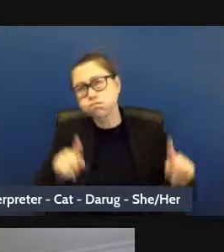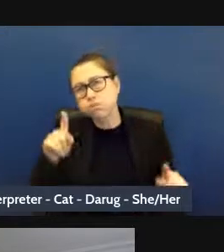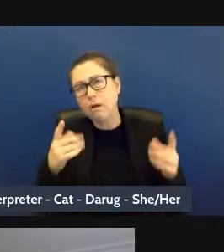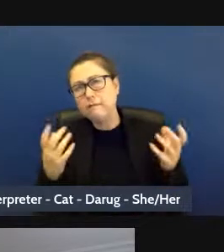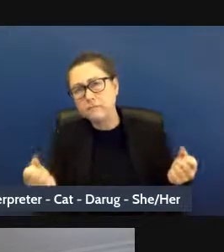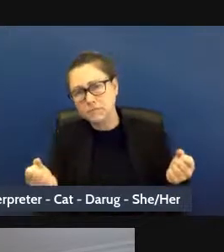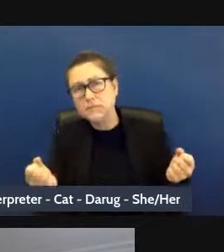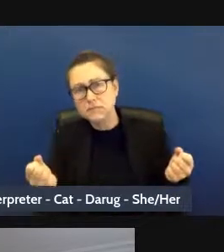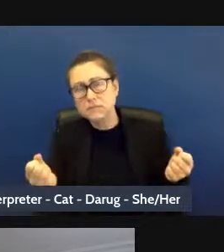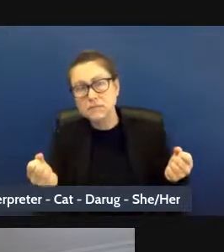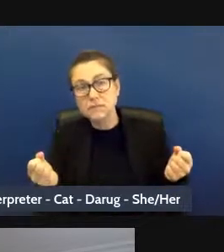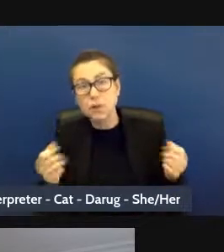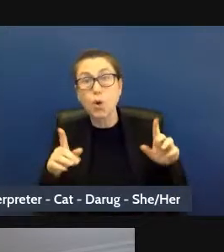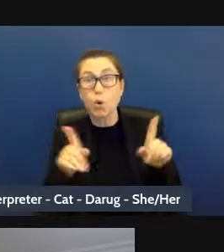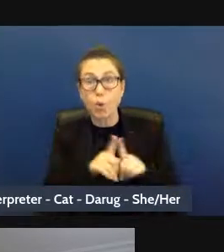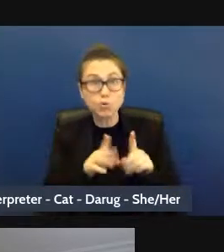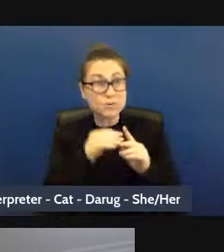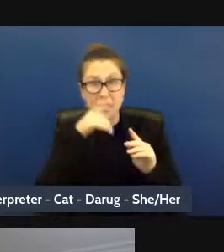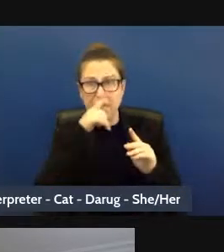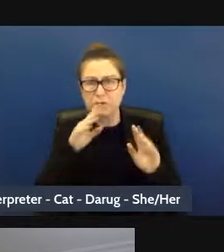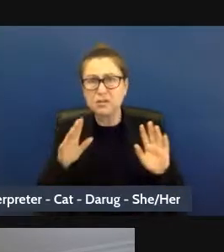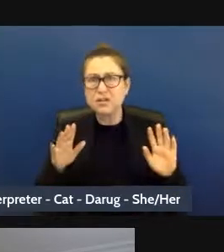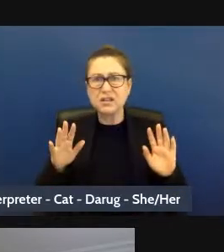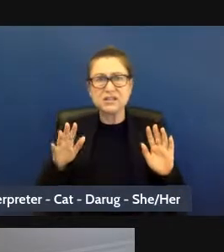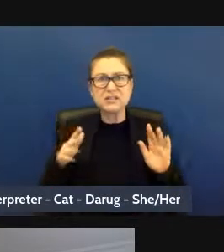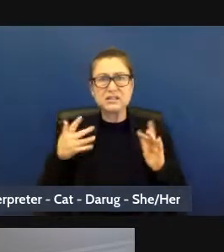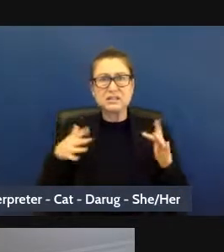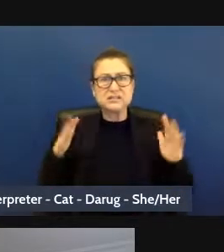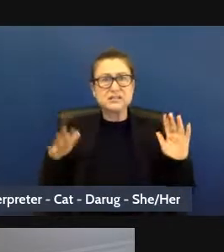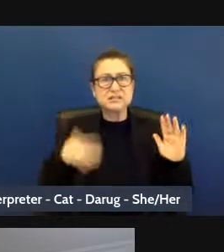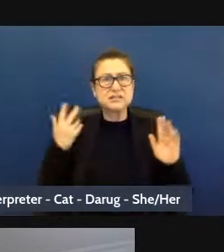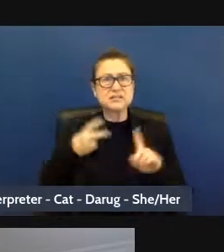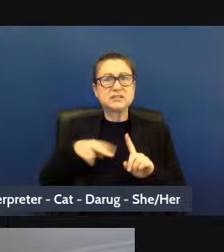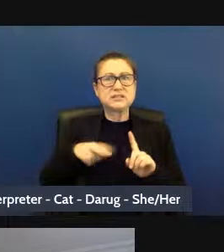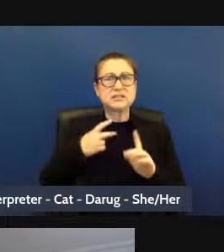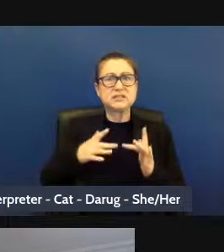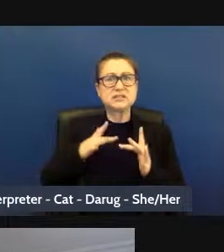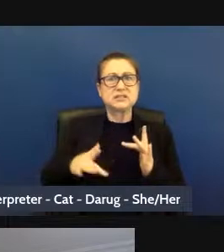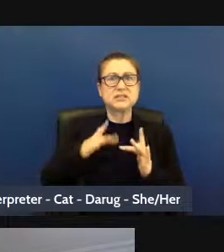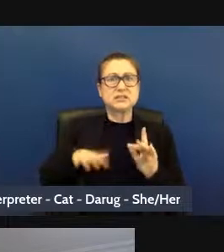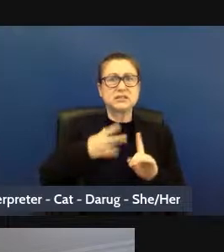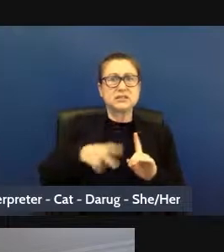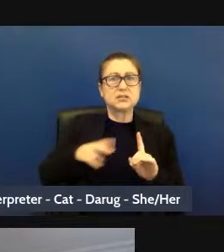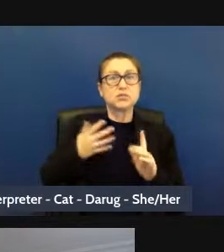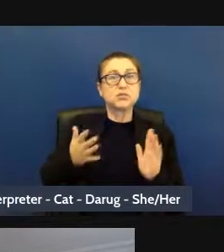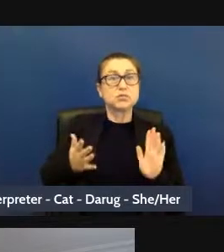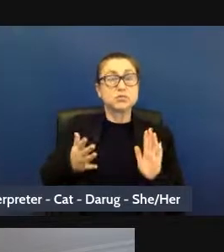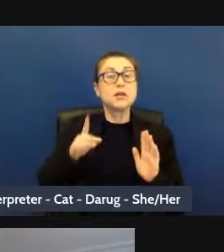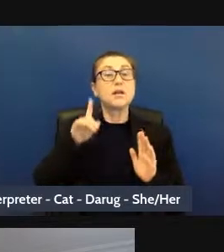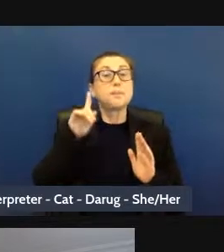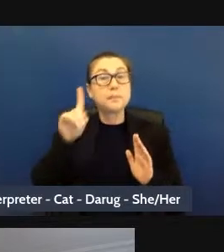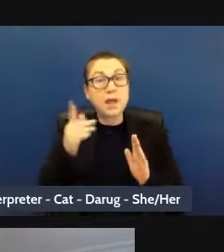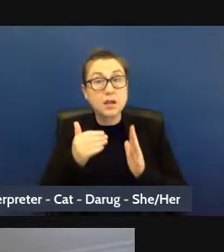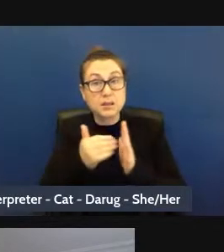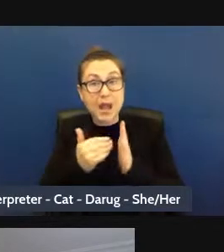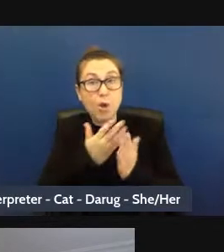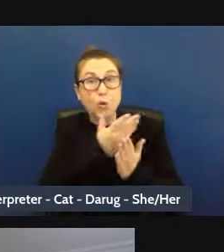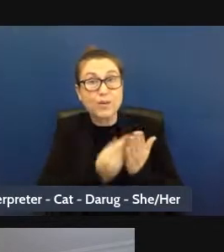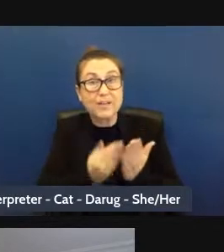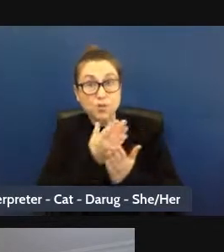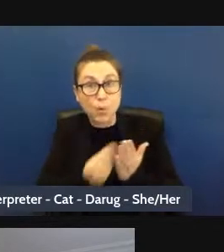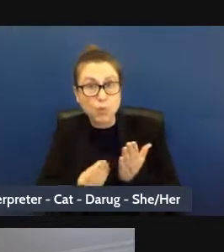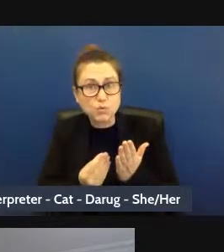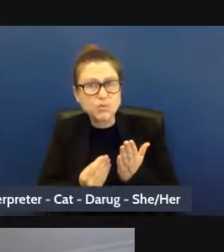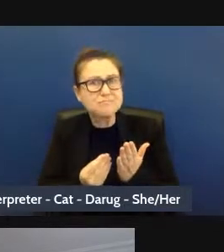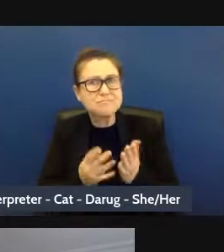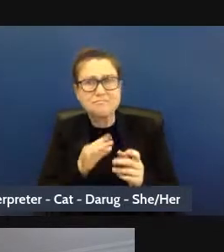actually some resistance as well. They're really nervous about it. But I think we've created some resources that are really helpful and easy to help